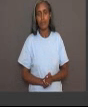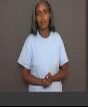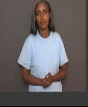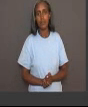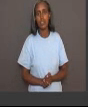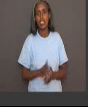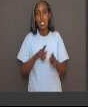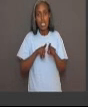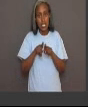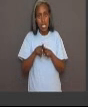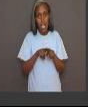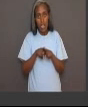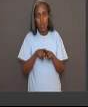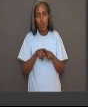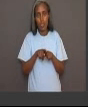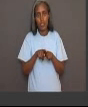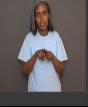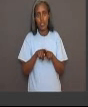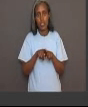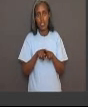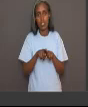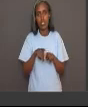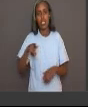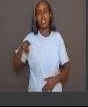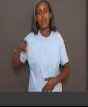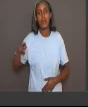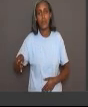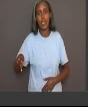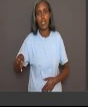The argument is that P